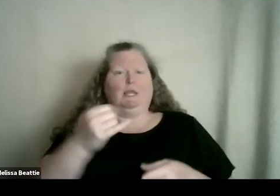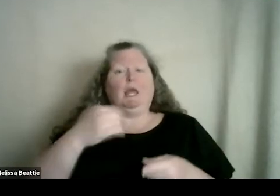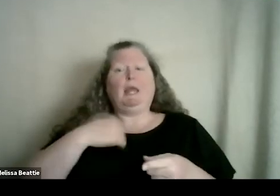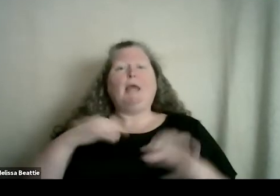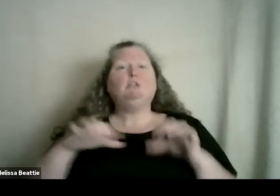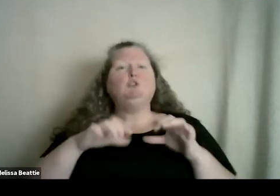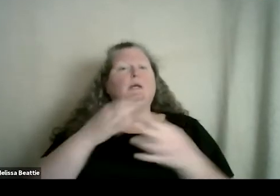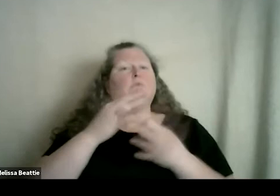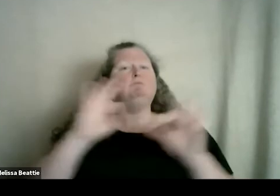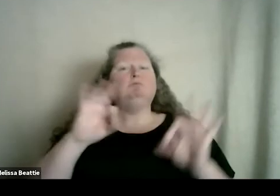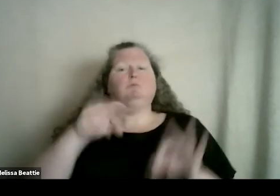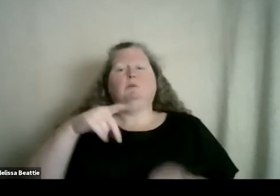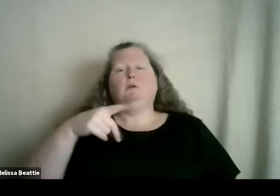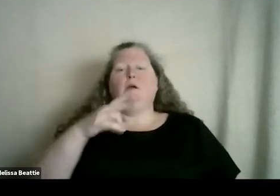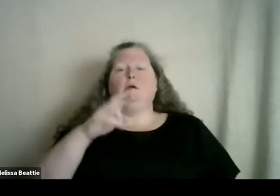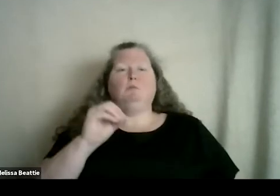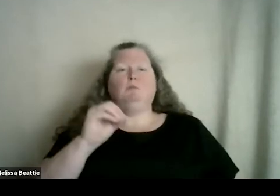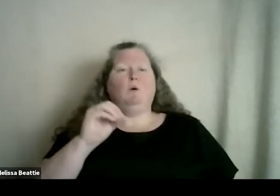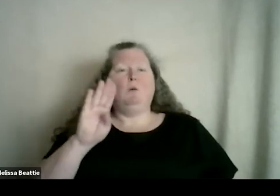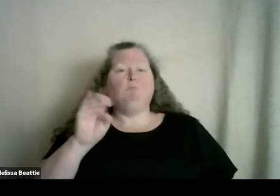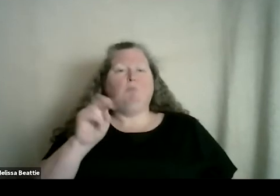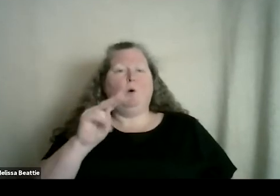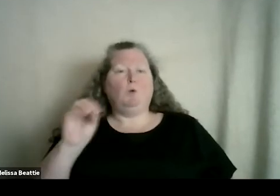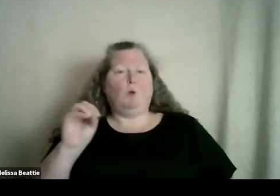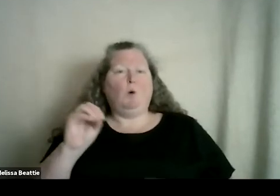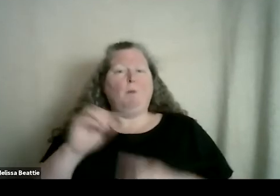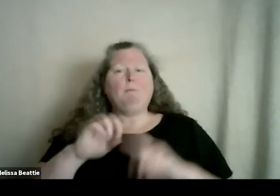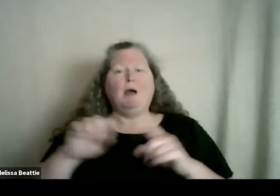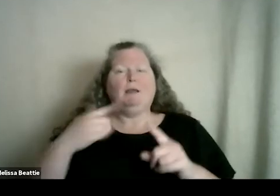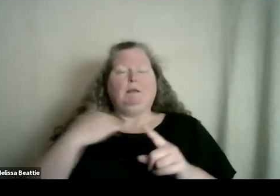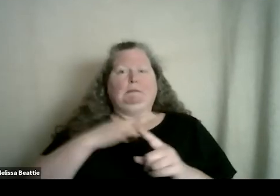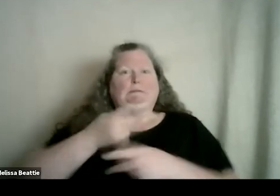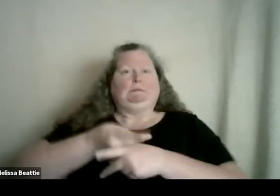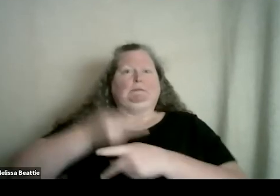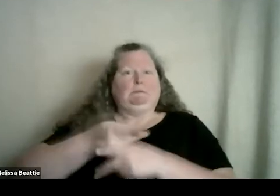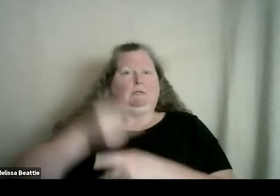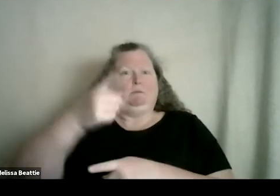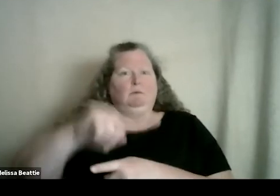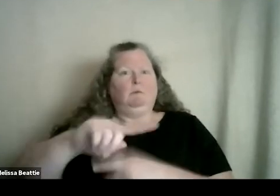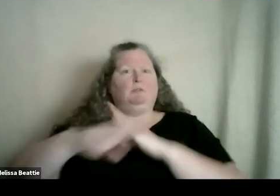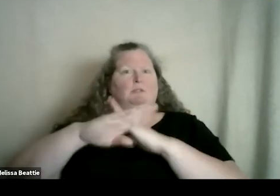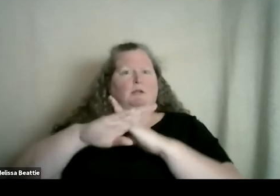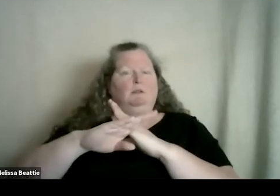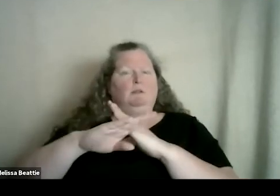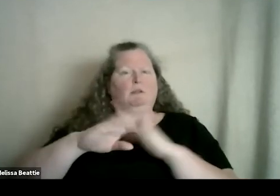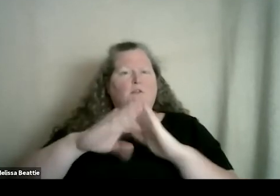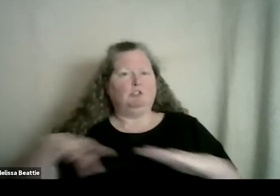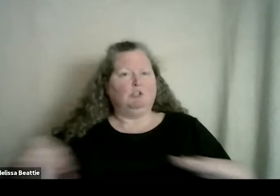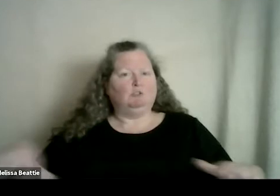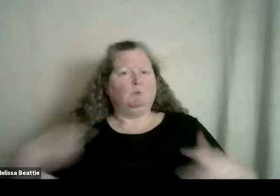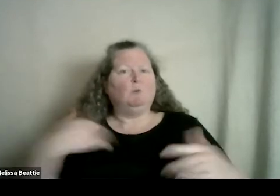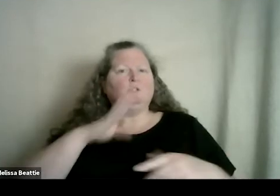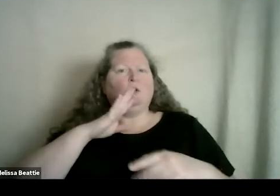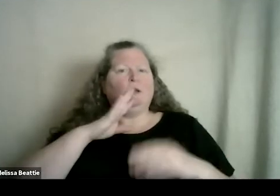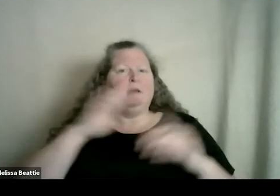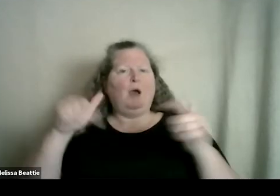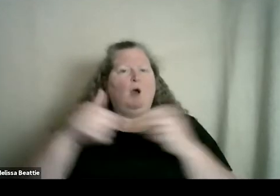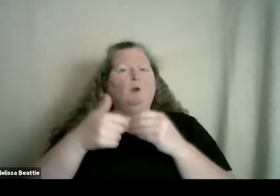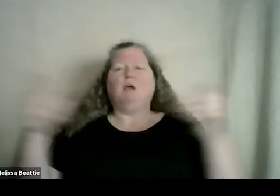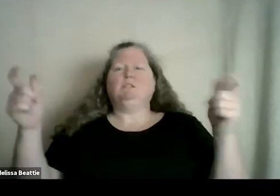group of people dealing with all these children. But when it comes to cybersecurity and technology, you're talking about a small parochial school. Go from there.